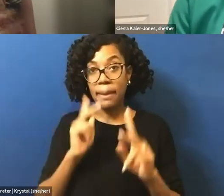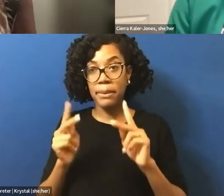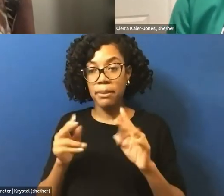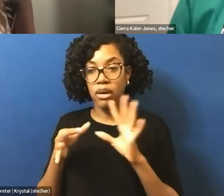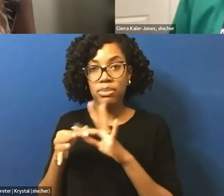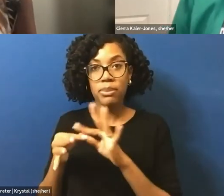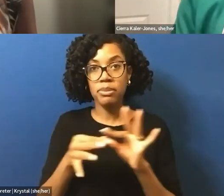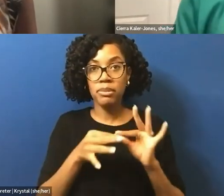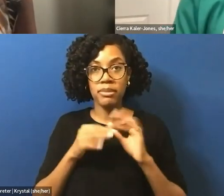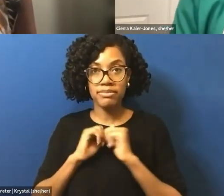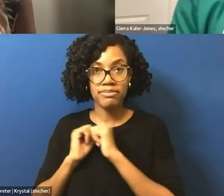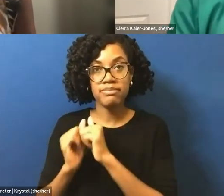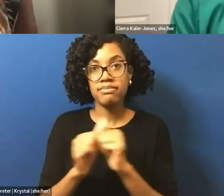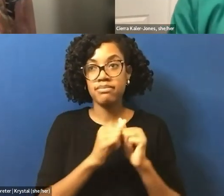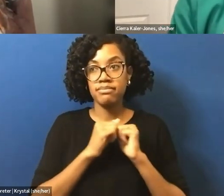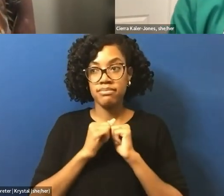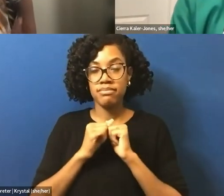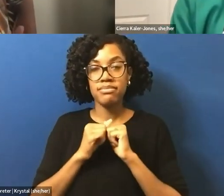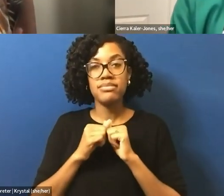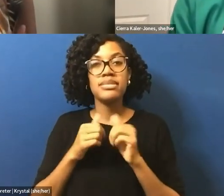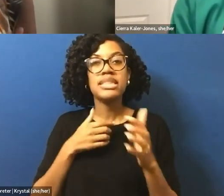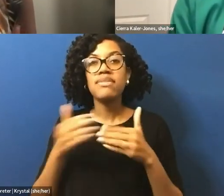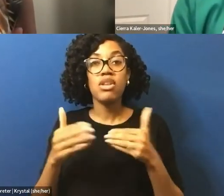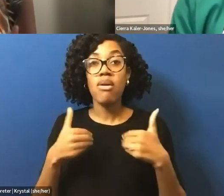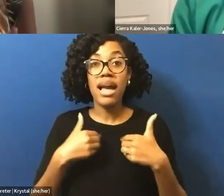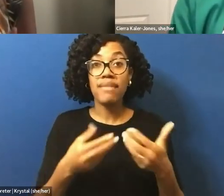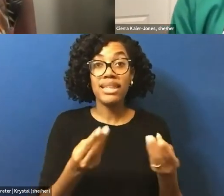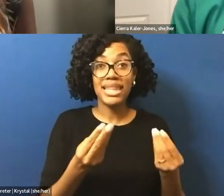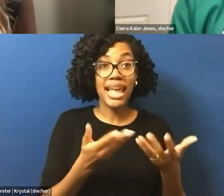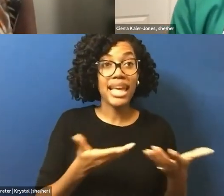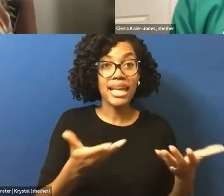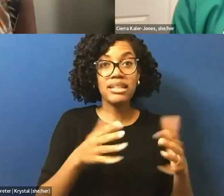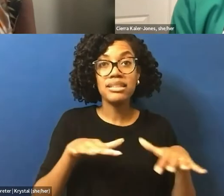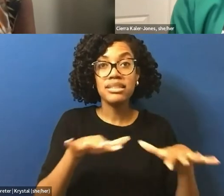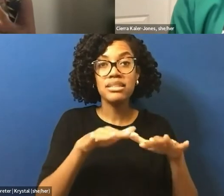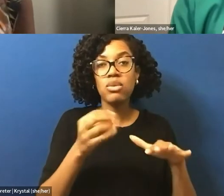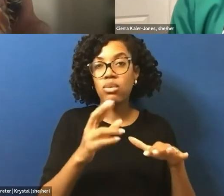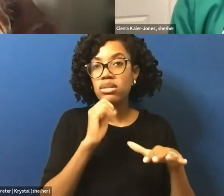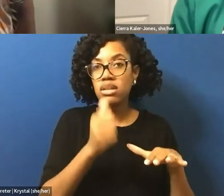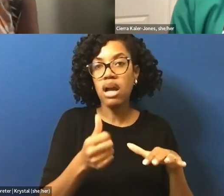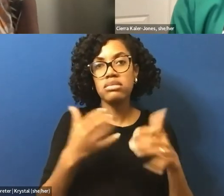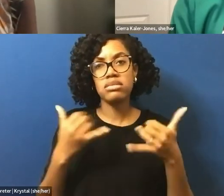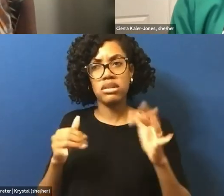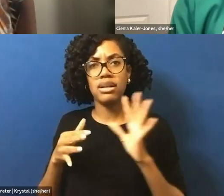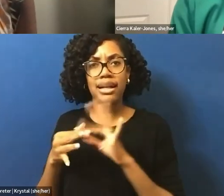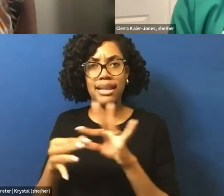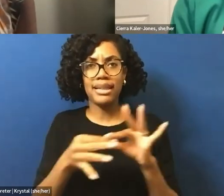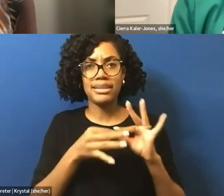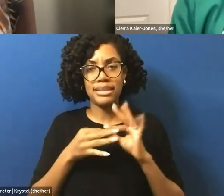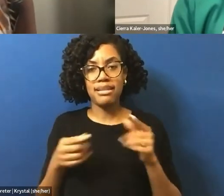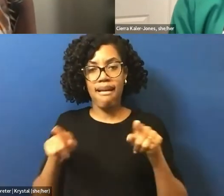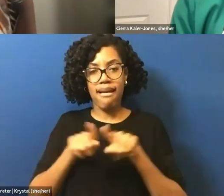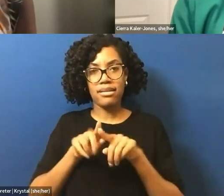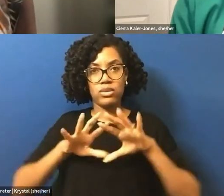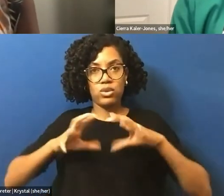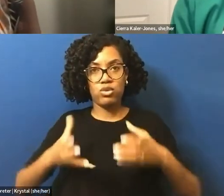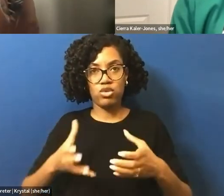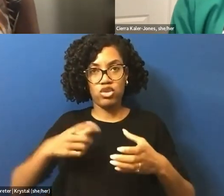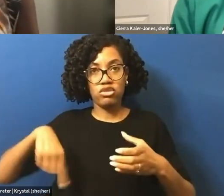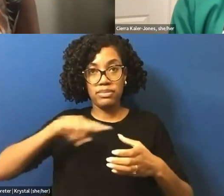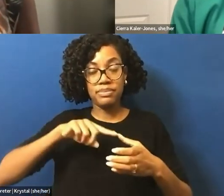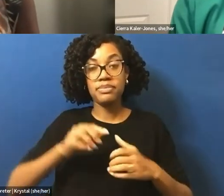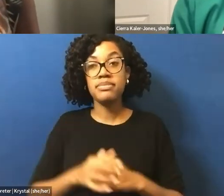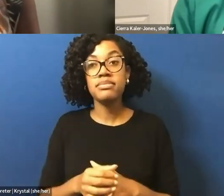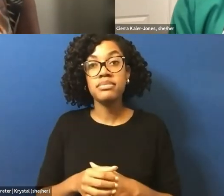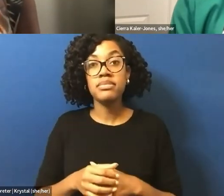you know, making claim to some land and within a geographical boundary. Right? But if you have heard these things being advocated for,